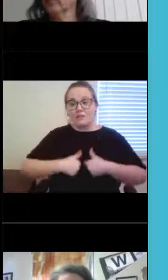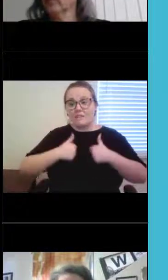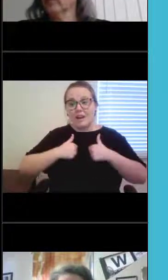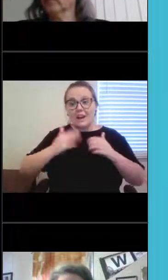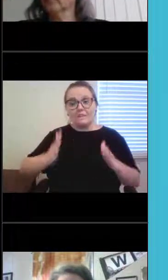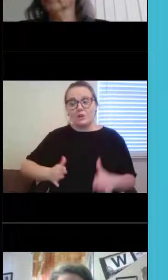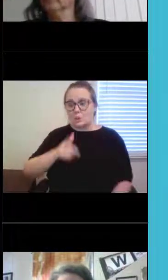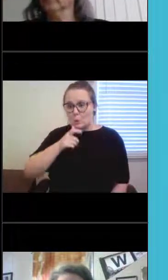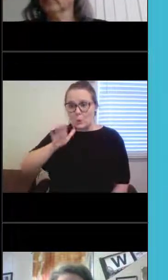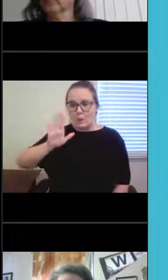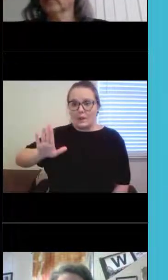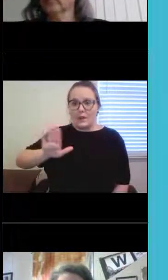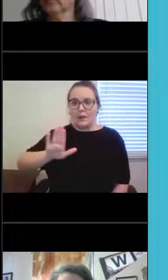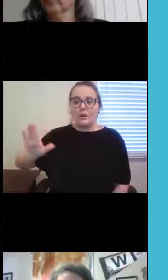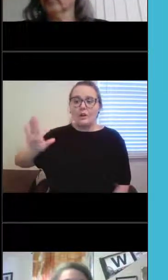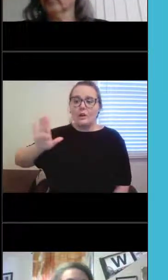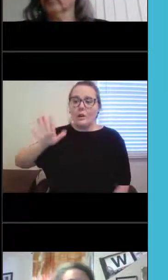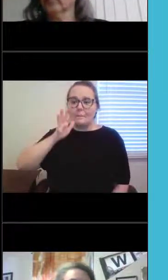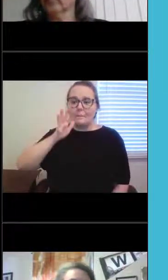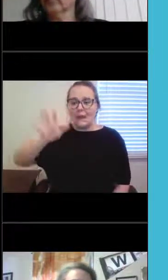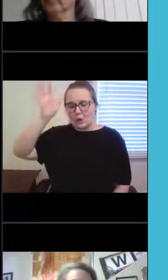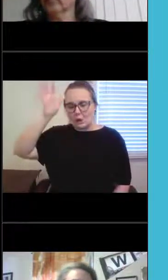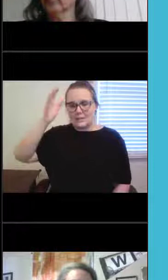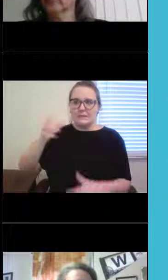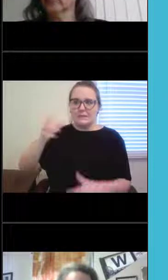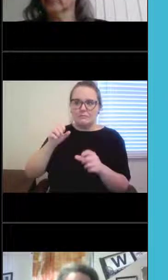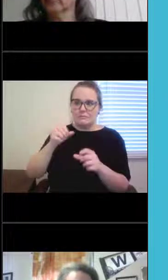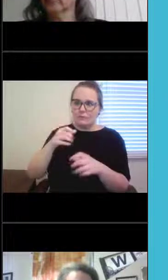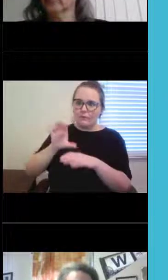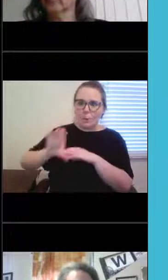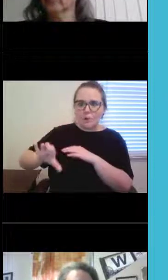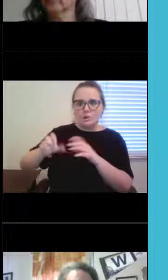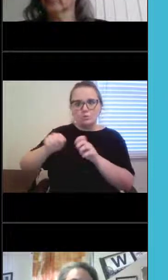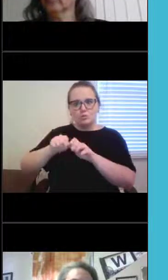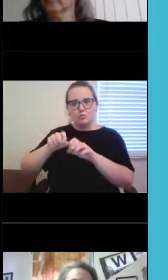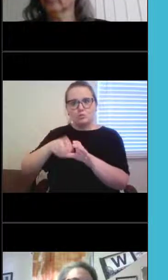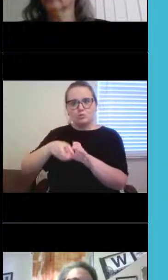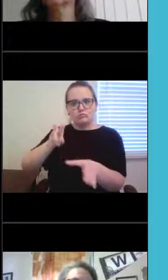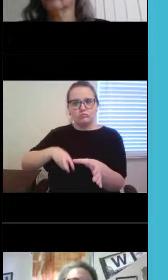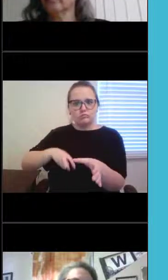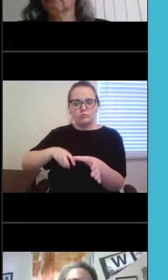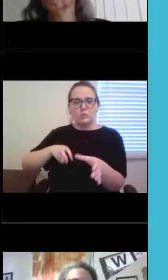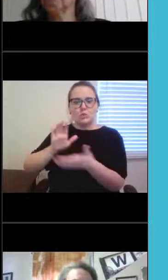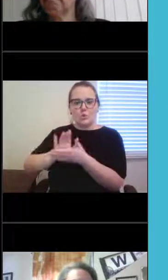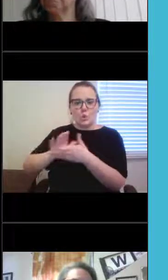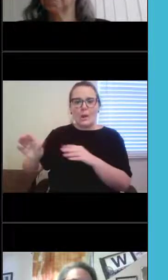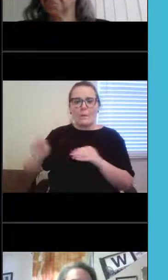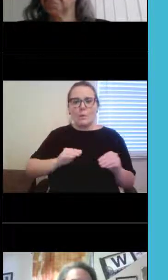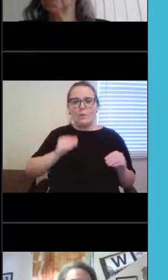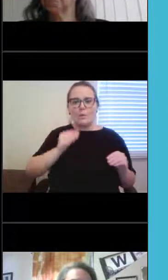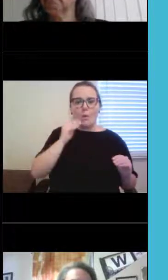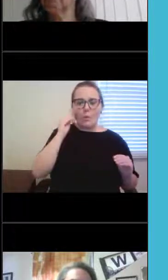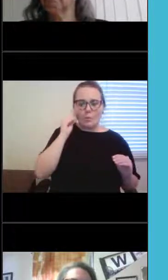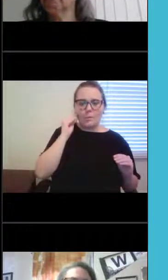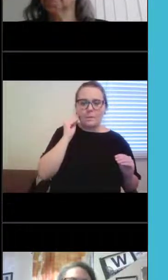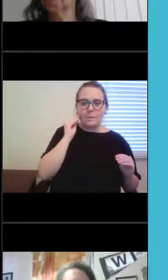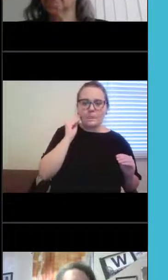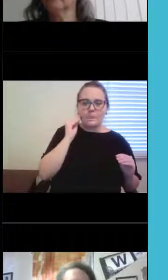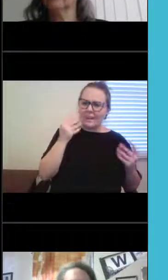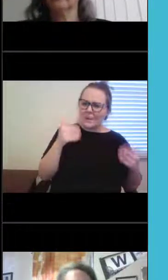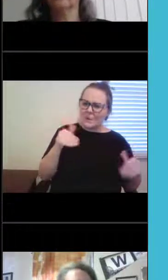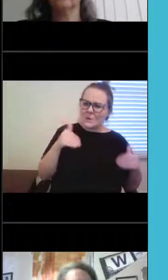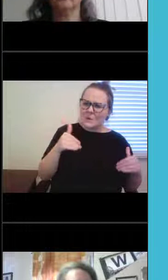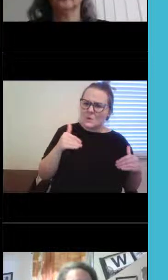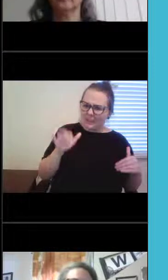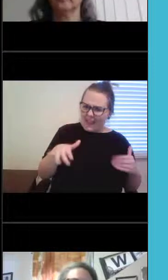whose parents made them drop out of school and move home. And that's